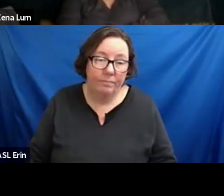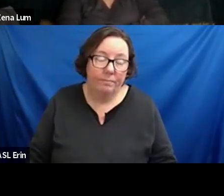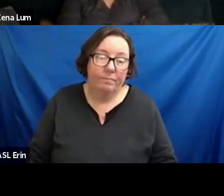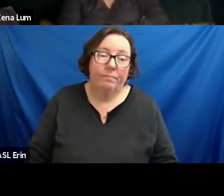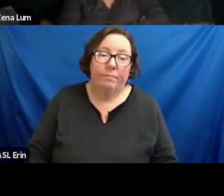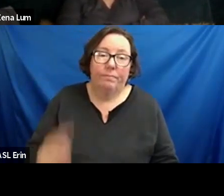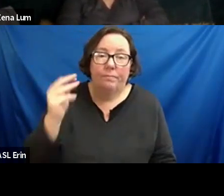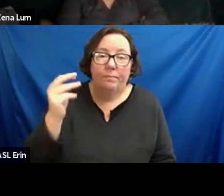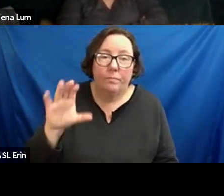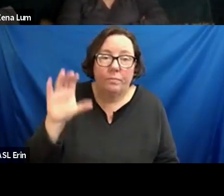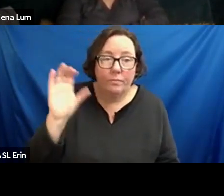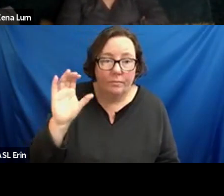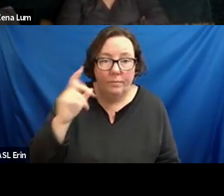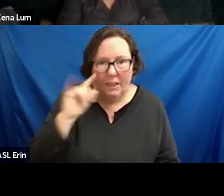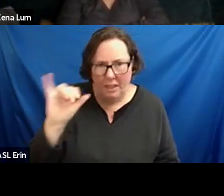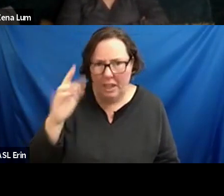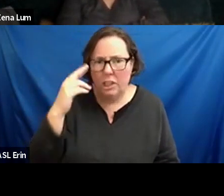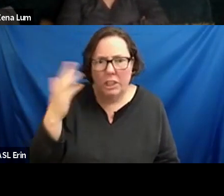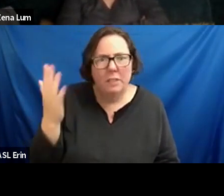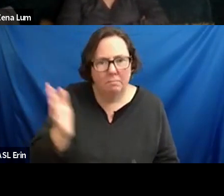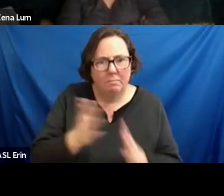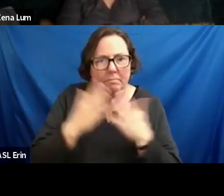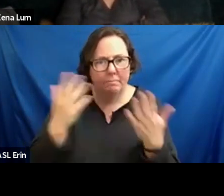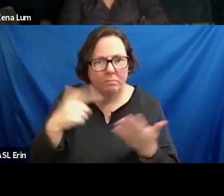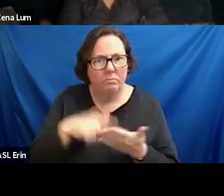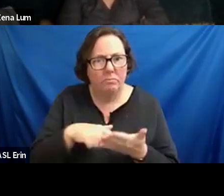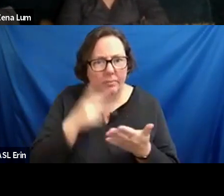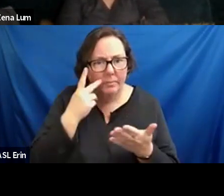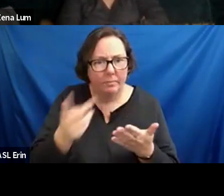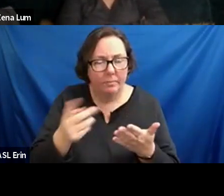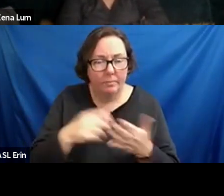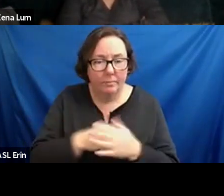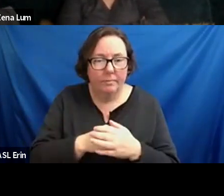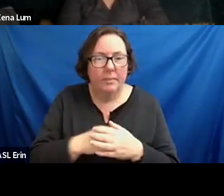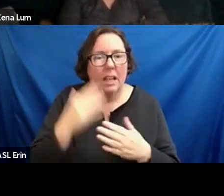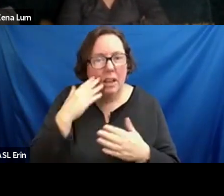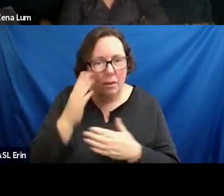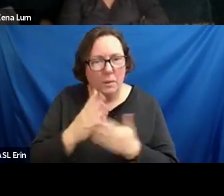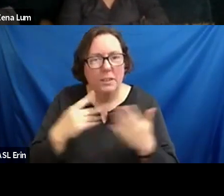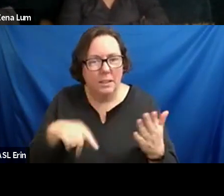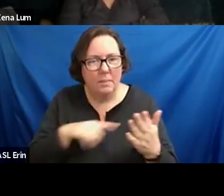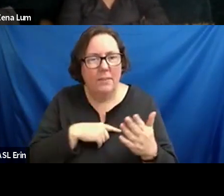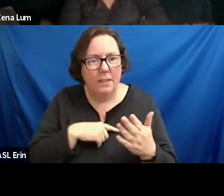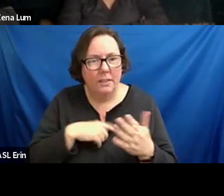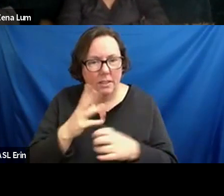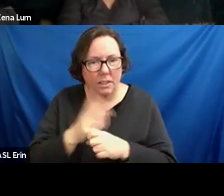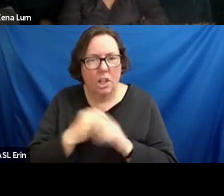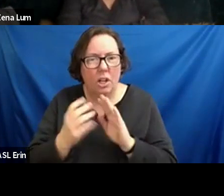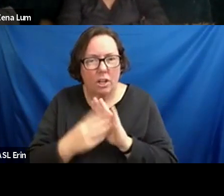I think that's more than a reasonable request. I know some of us have received